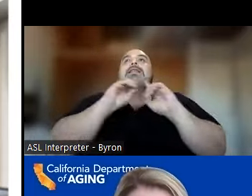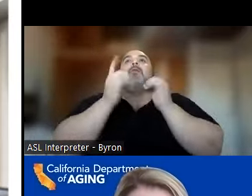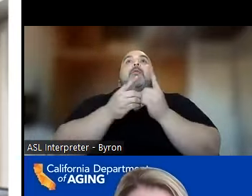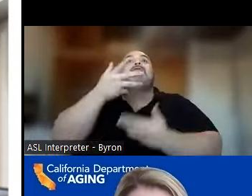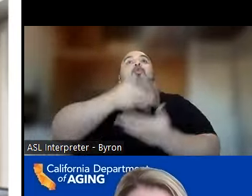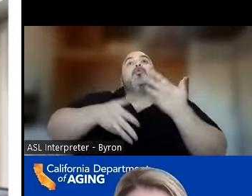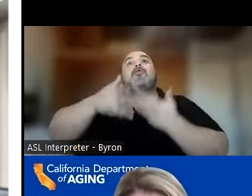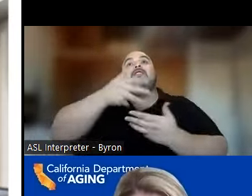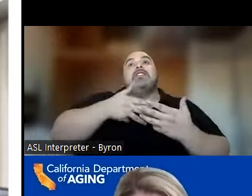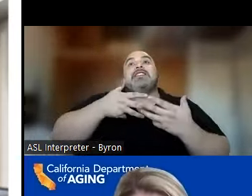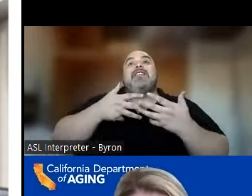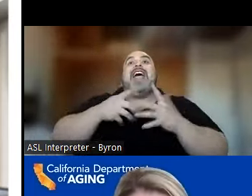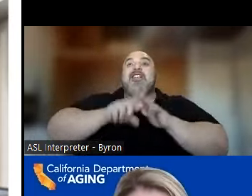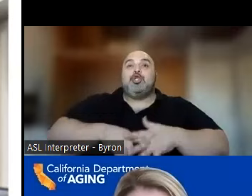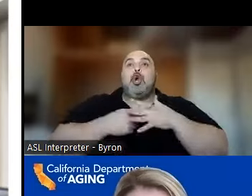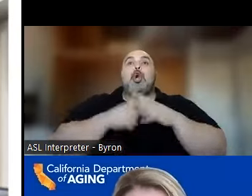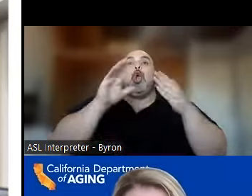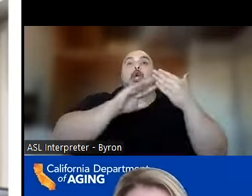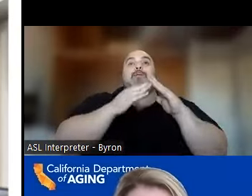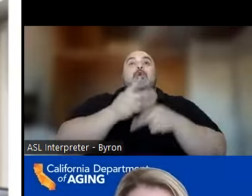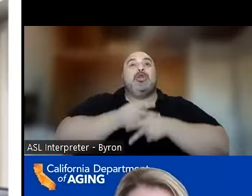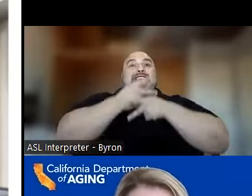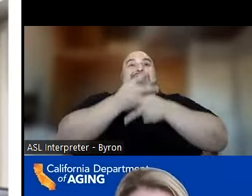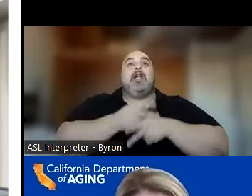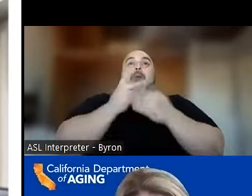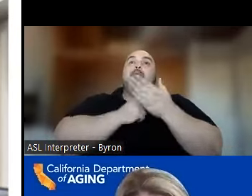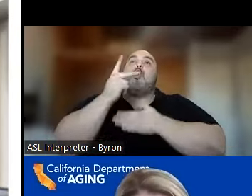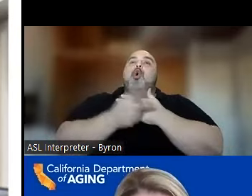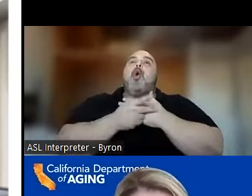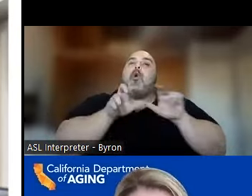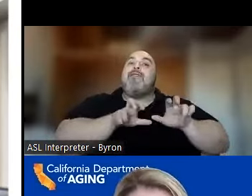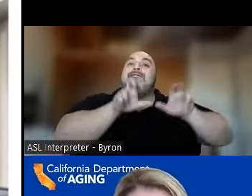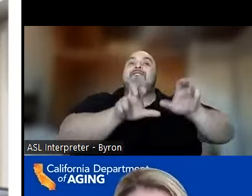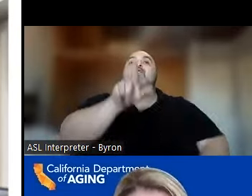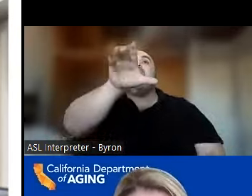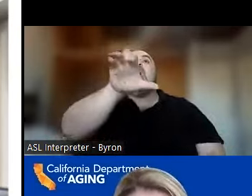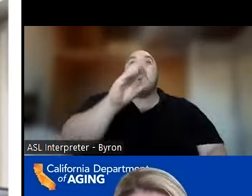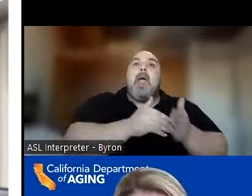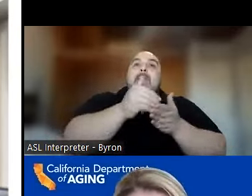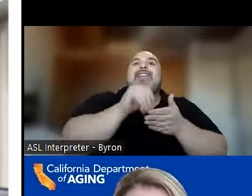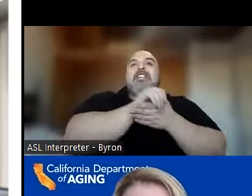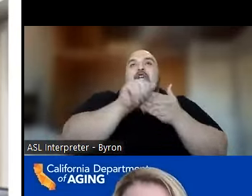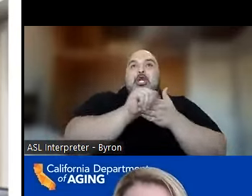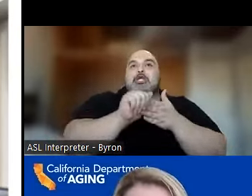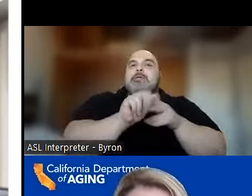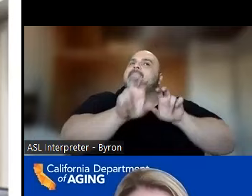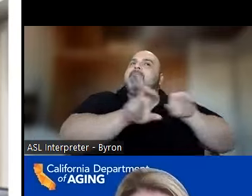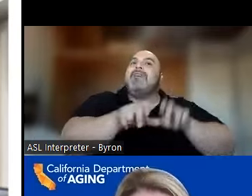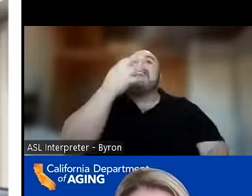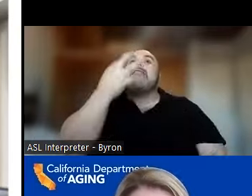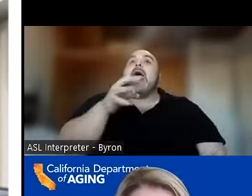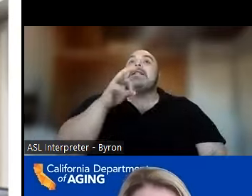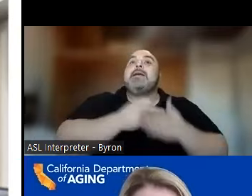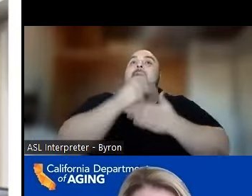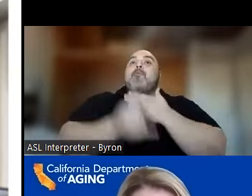their Community Care Expansion Program, which has invested over $100 million to fund 19 projects that create